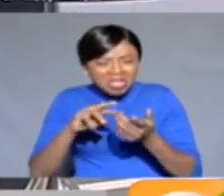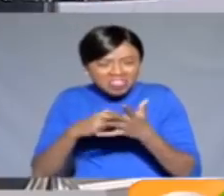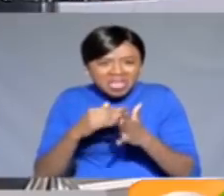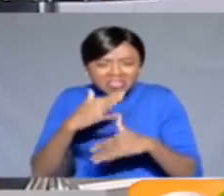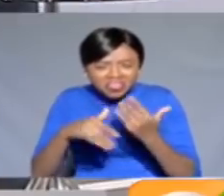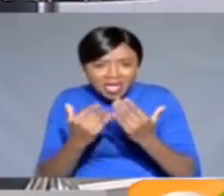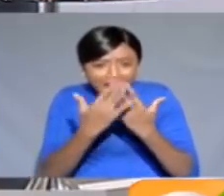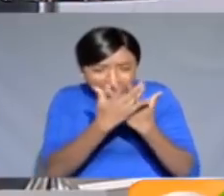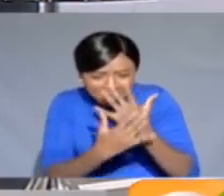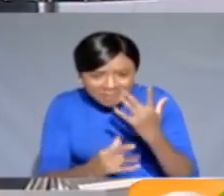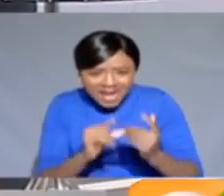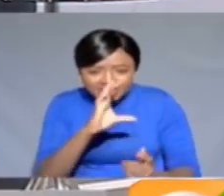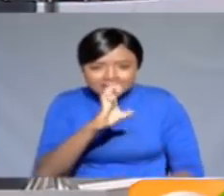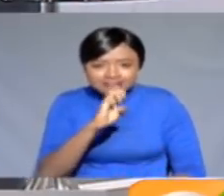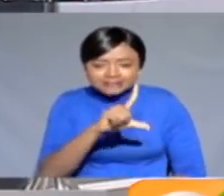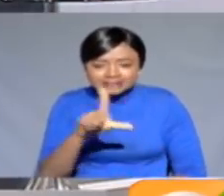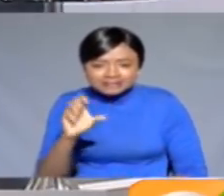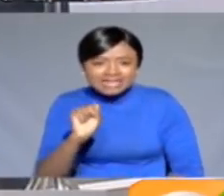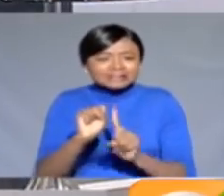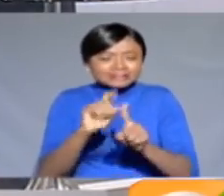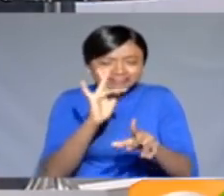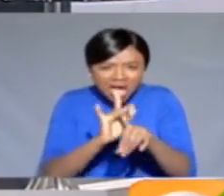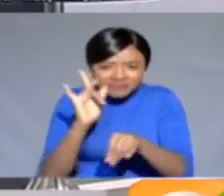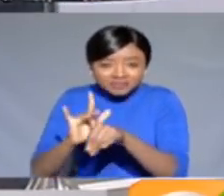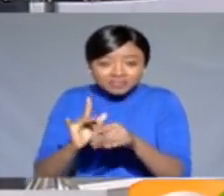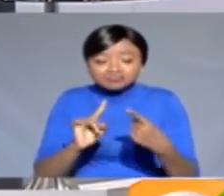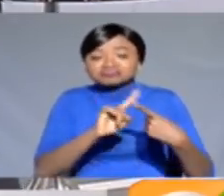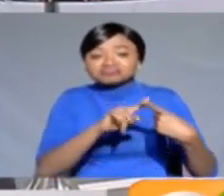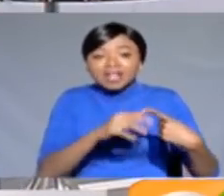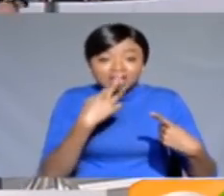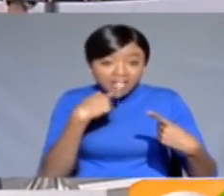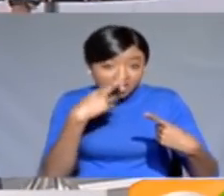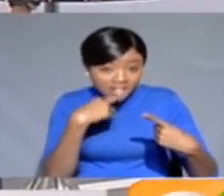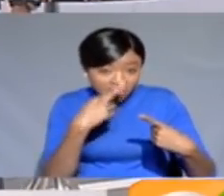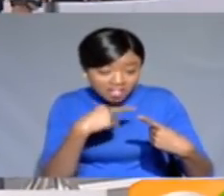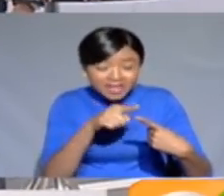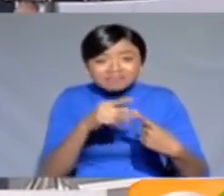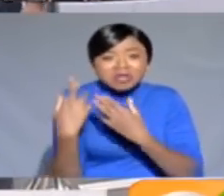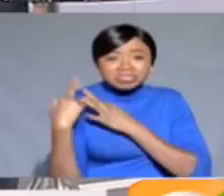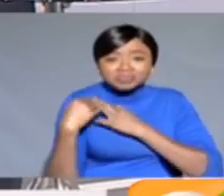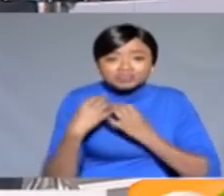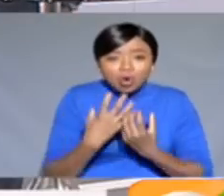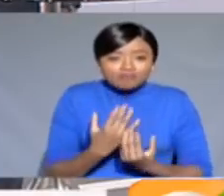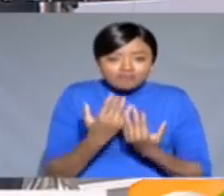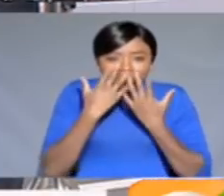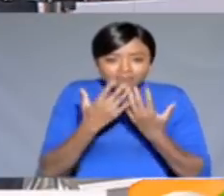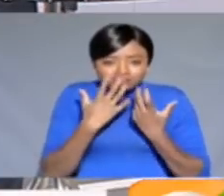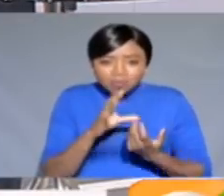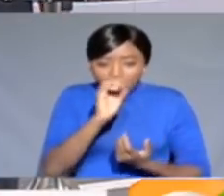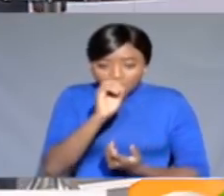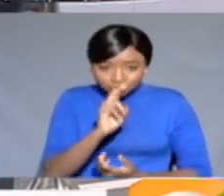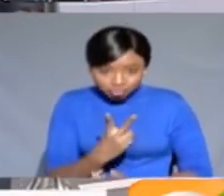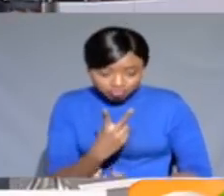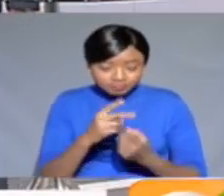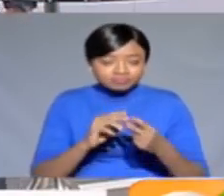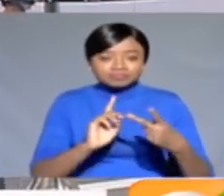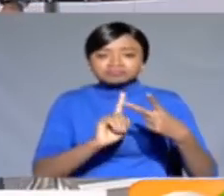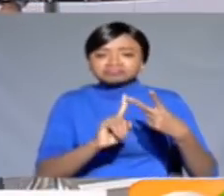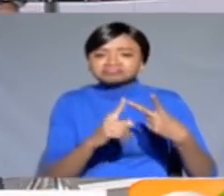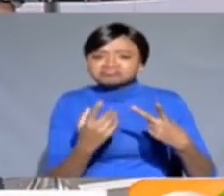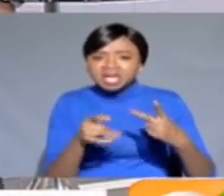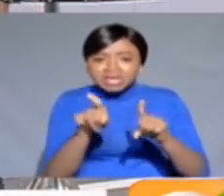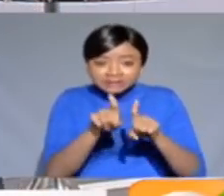in particular, and let me tell you a bit about that. It affects red blood cells, which transport oxygen from the lungs across the body. It affects